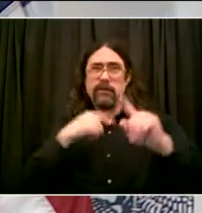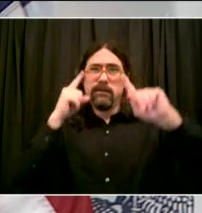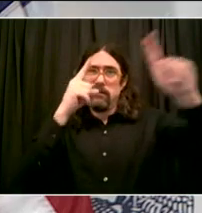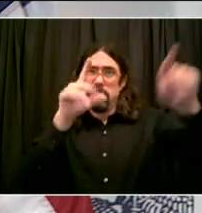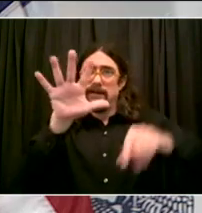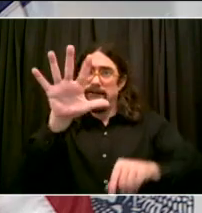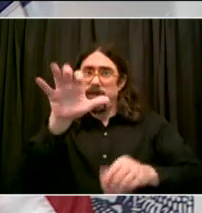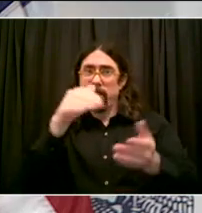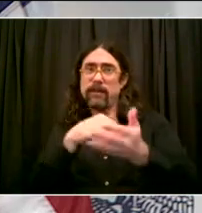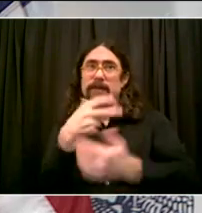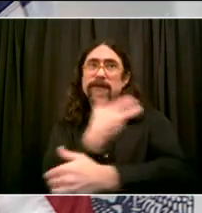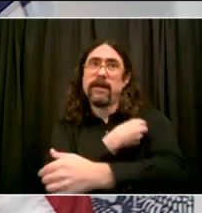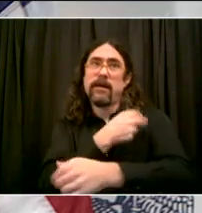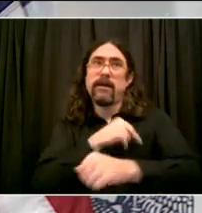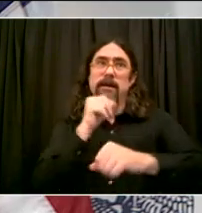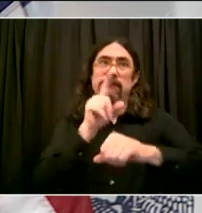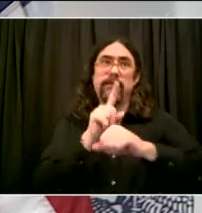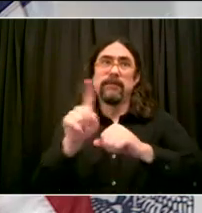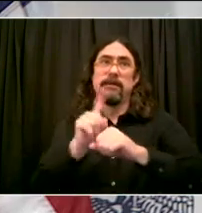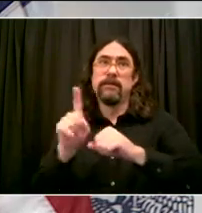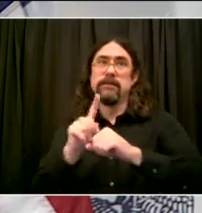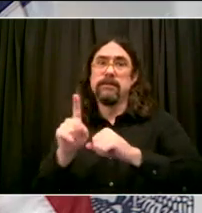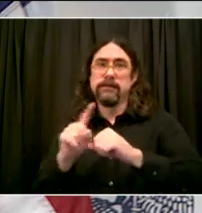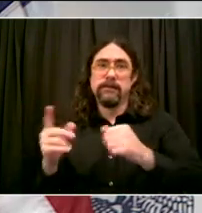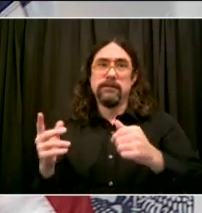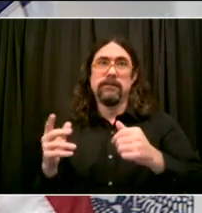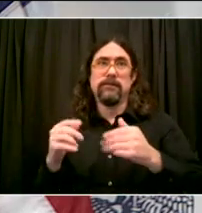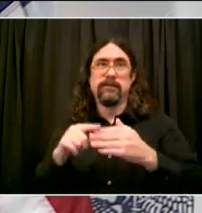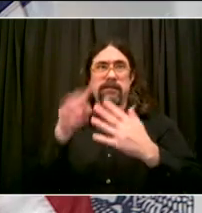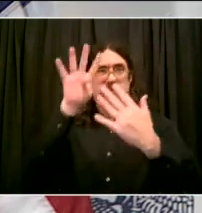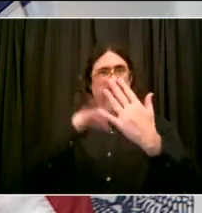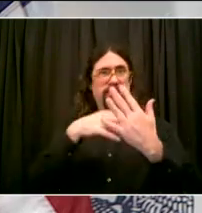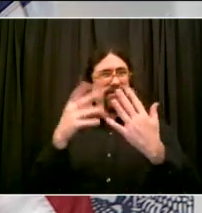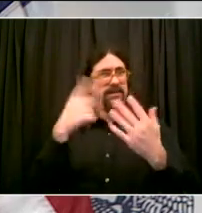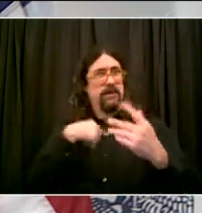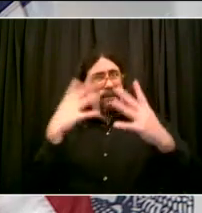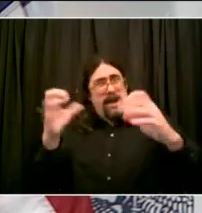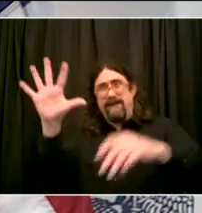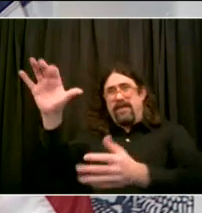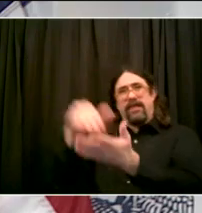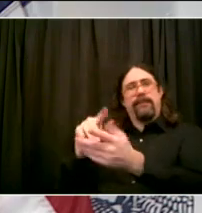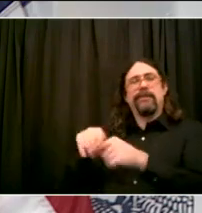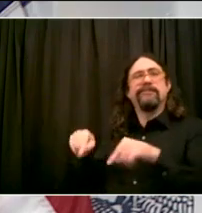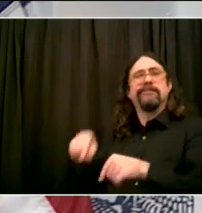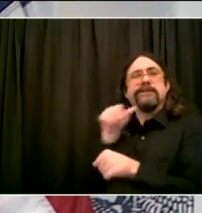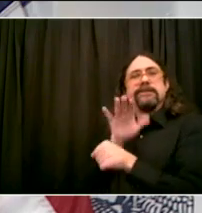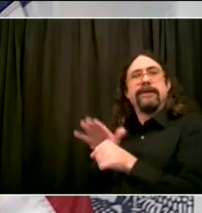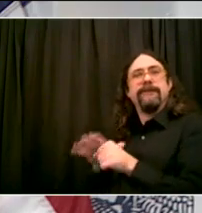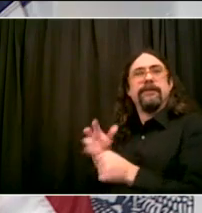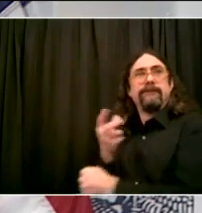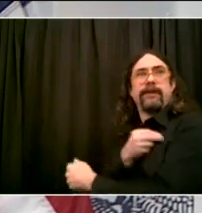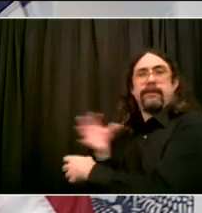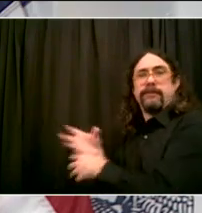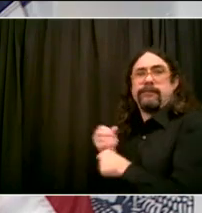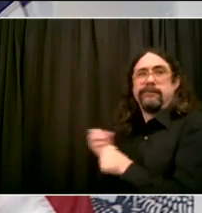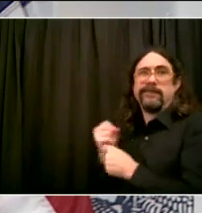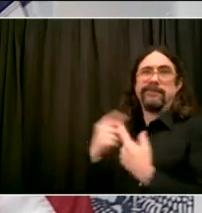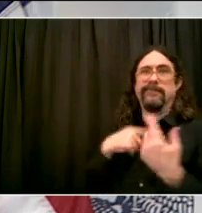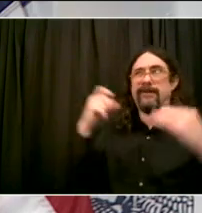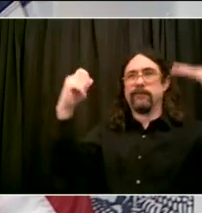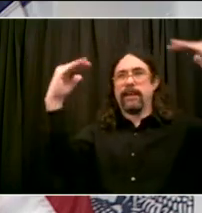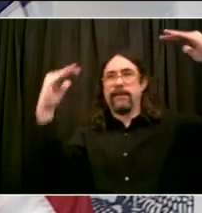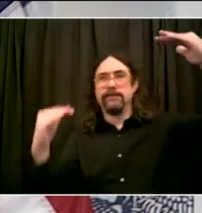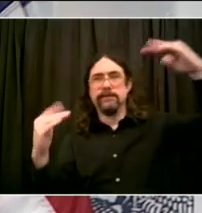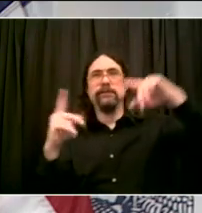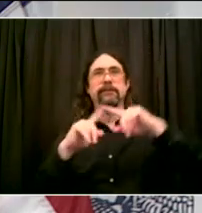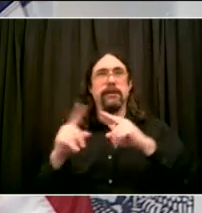run, it's very frustrating. Again, to the earlier question, we need the second doses freed up. That would give us more supply right now. We need a